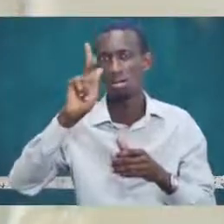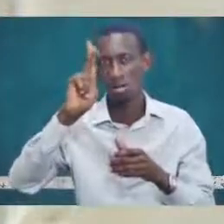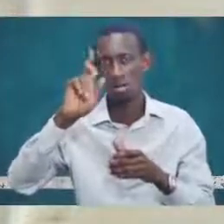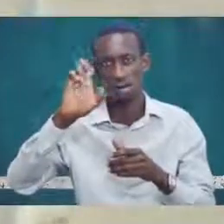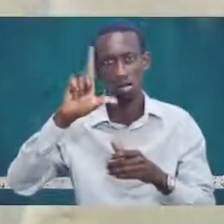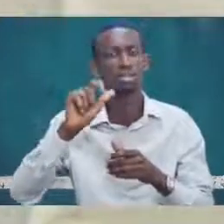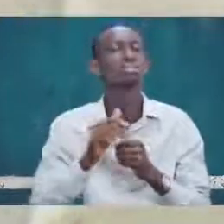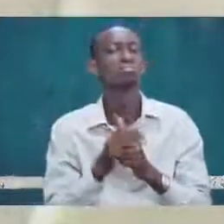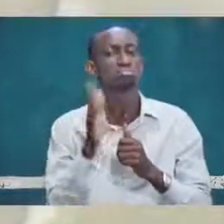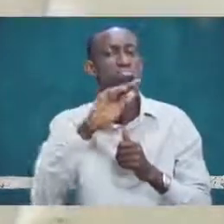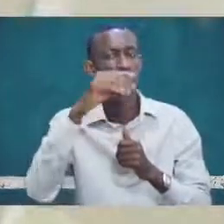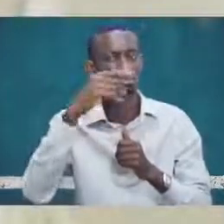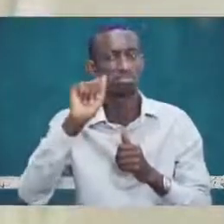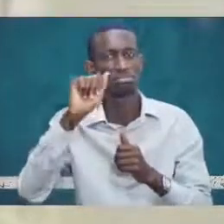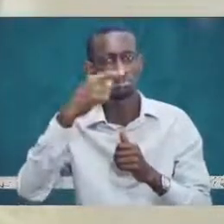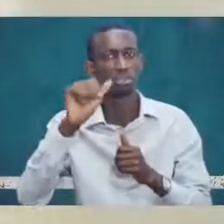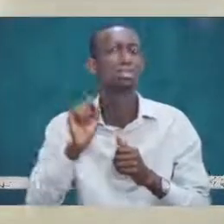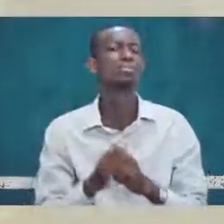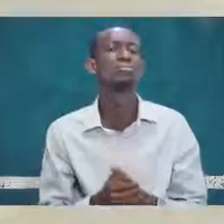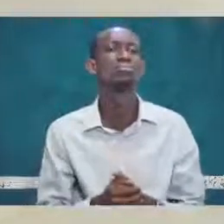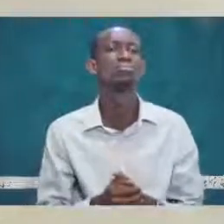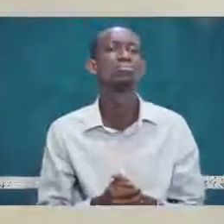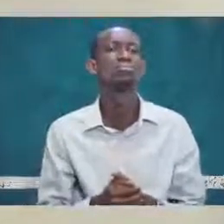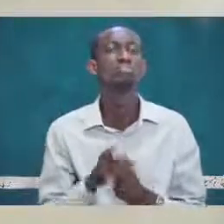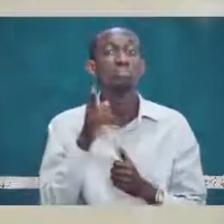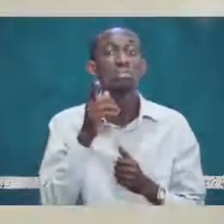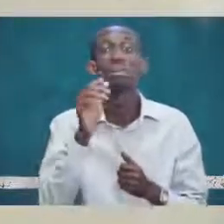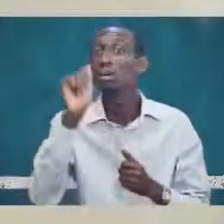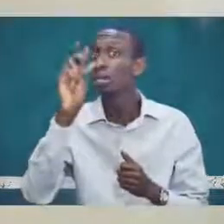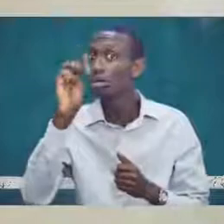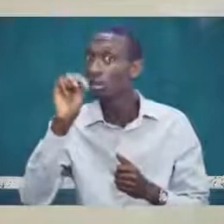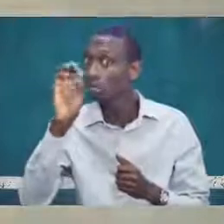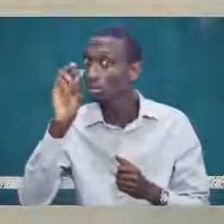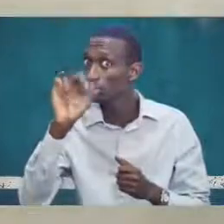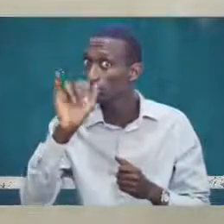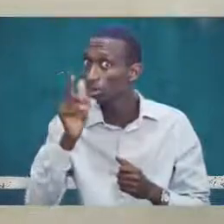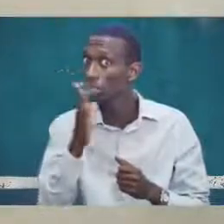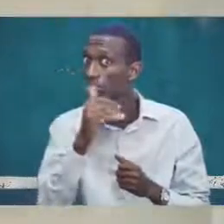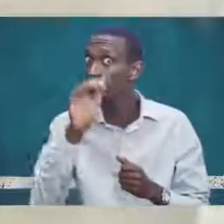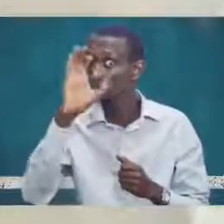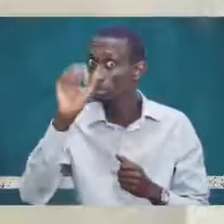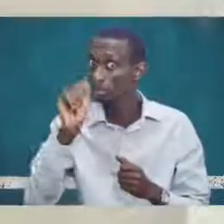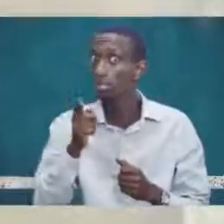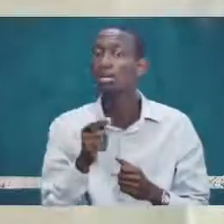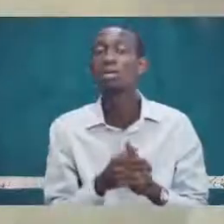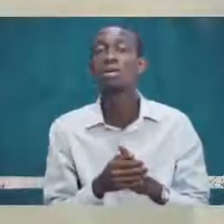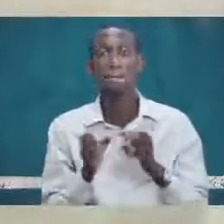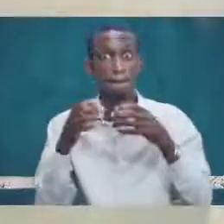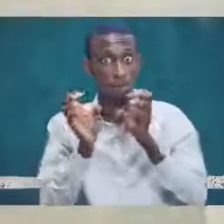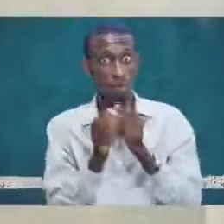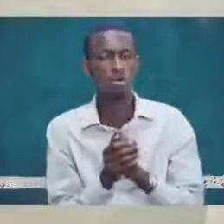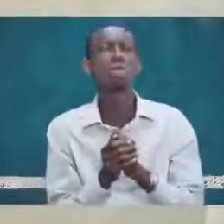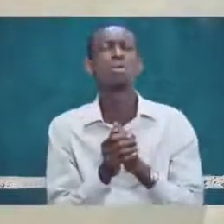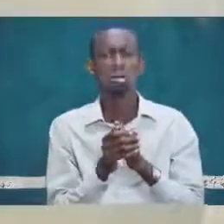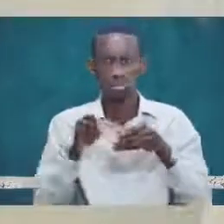a basic gas. So ammonium carbonate decomposes to give two gases.